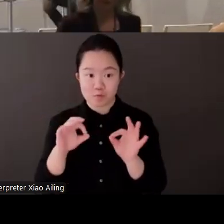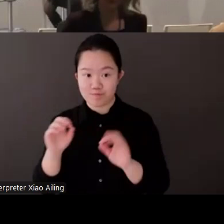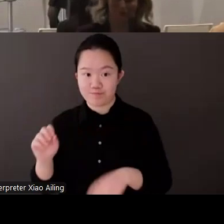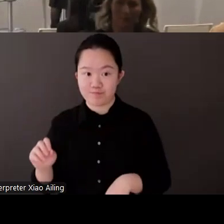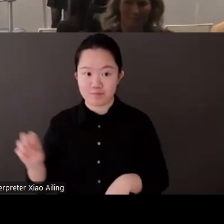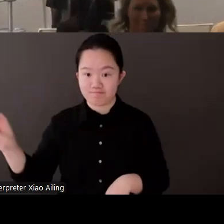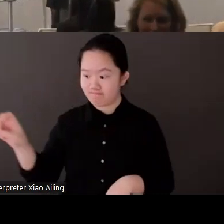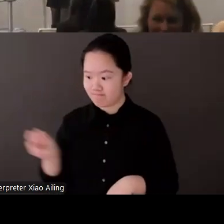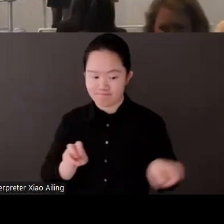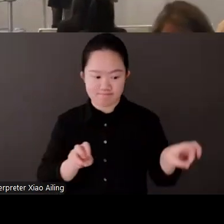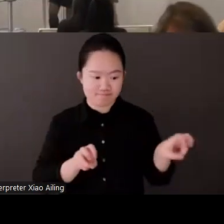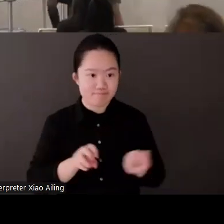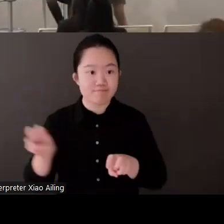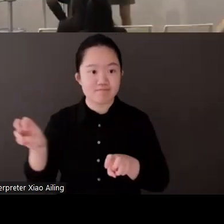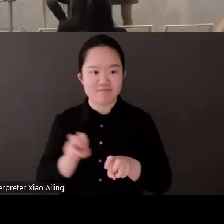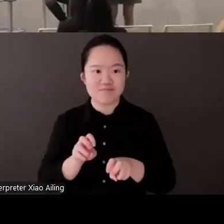So